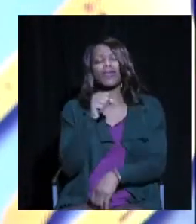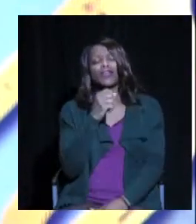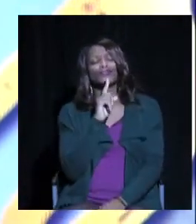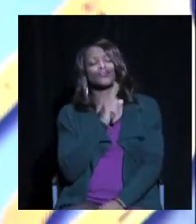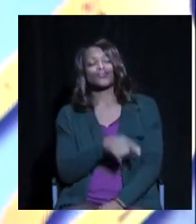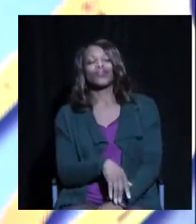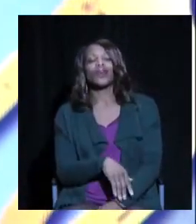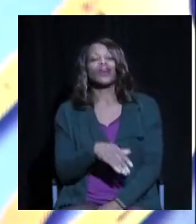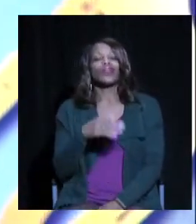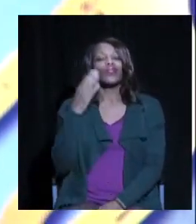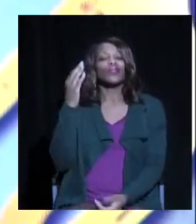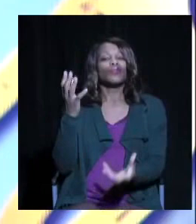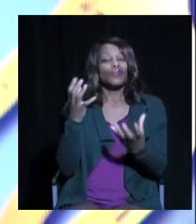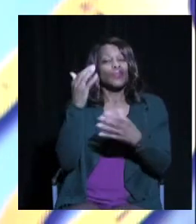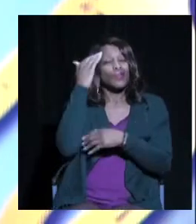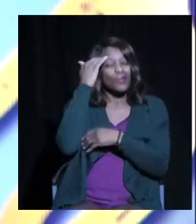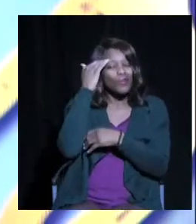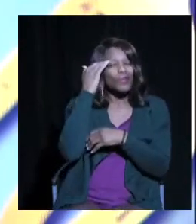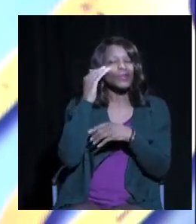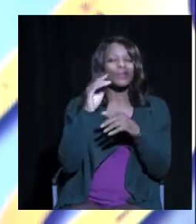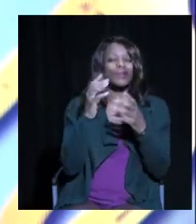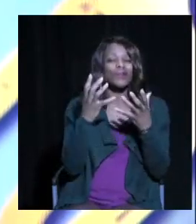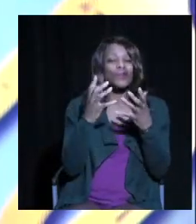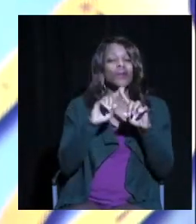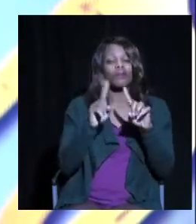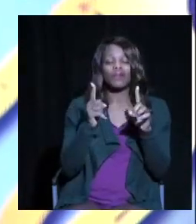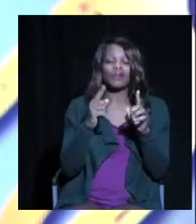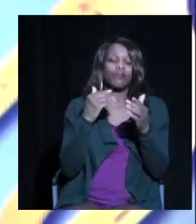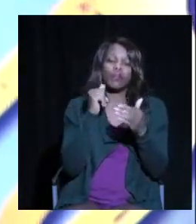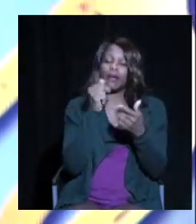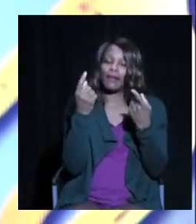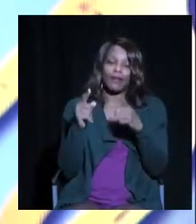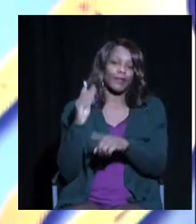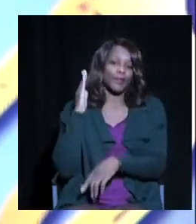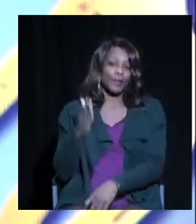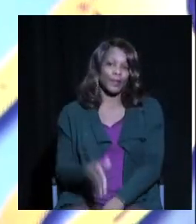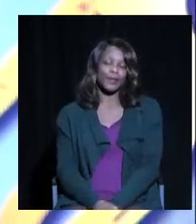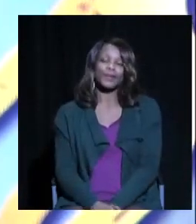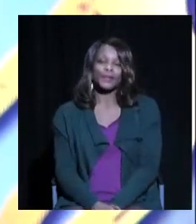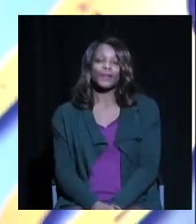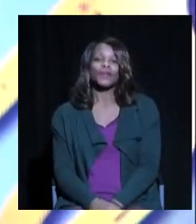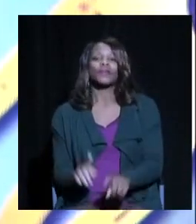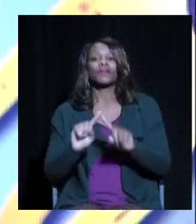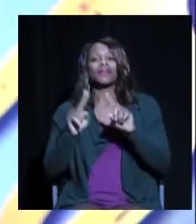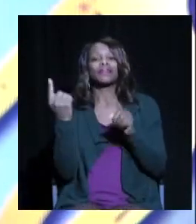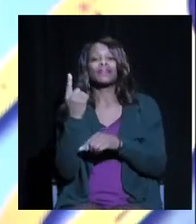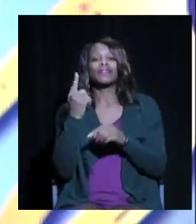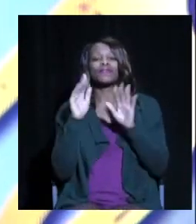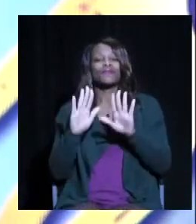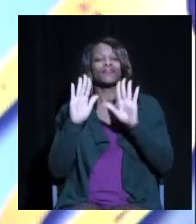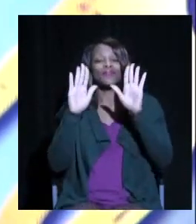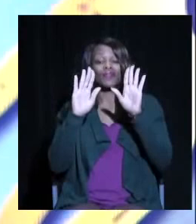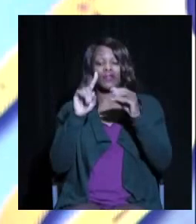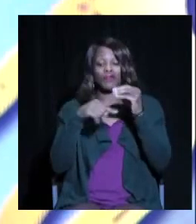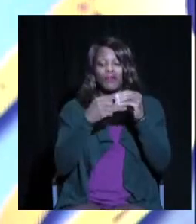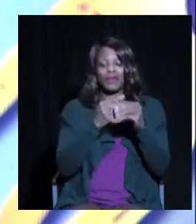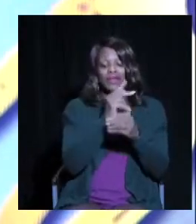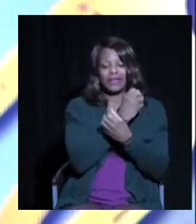you know they have good intentions, but they're probably not going to follow through. There's something wonderful about a Savior and a